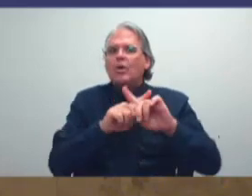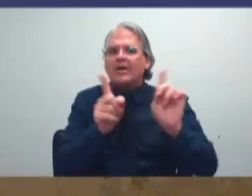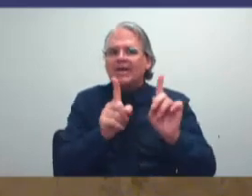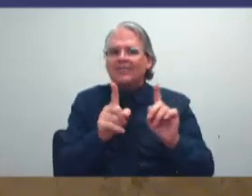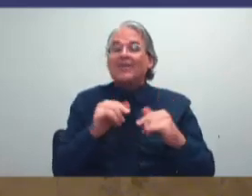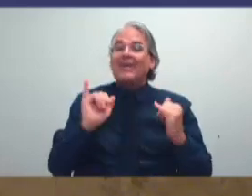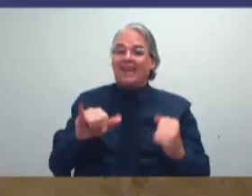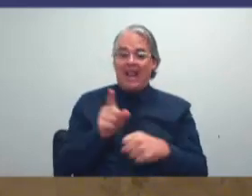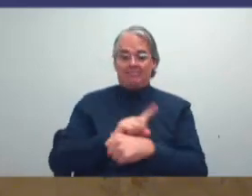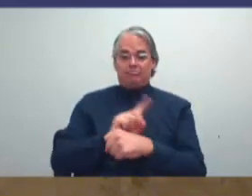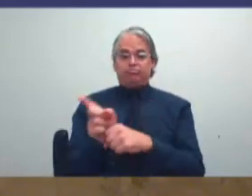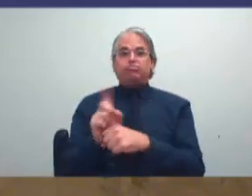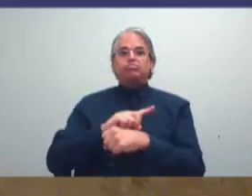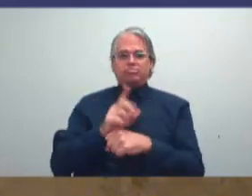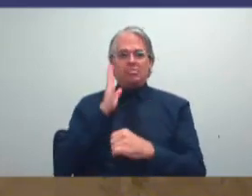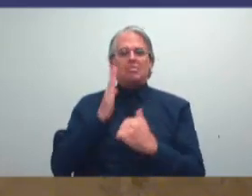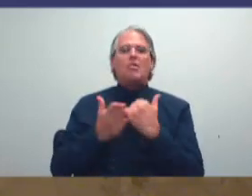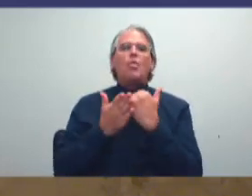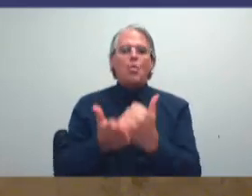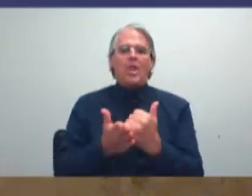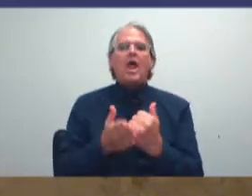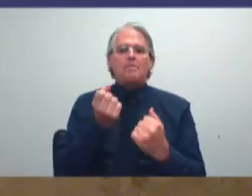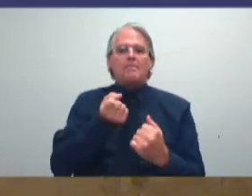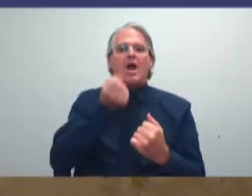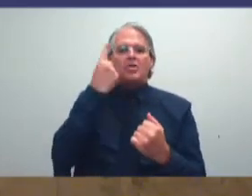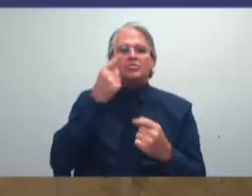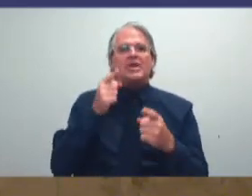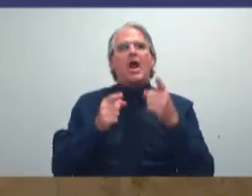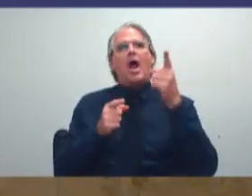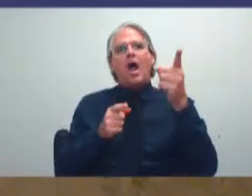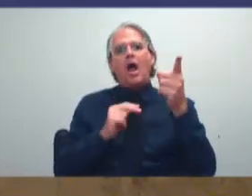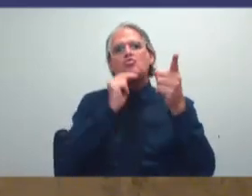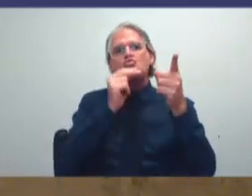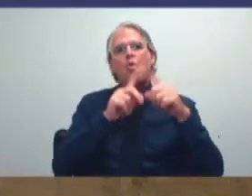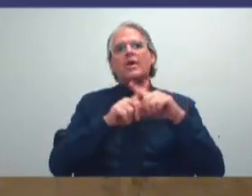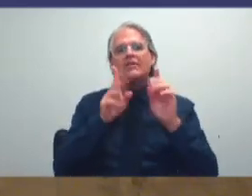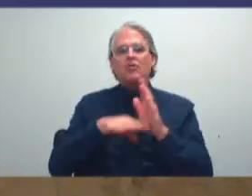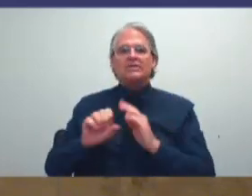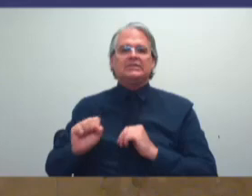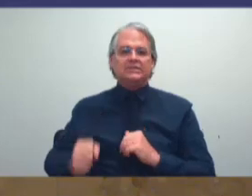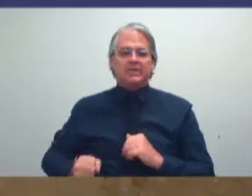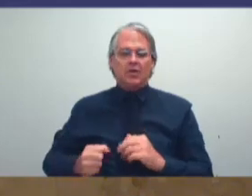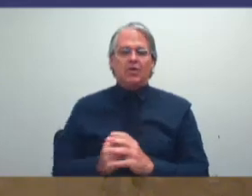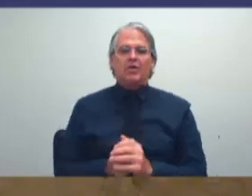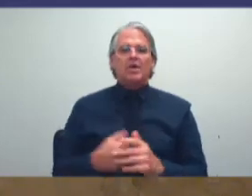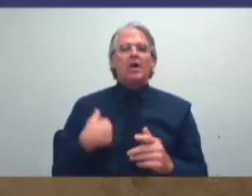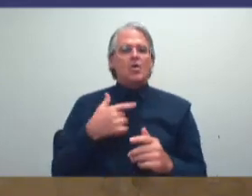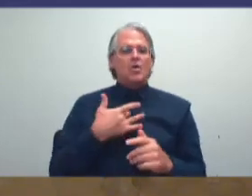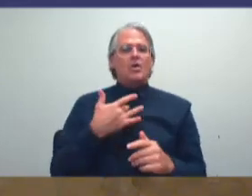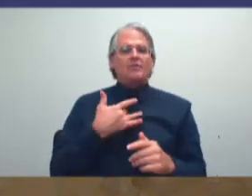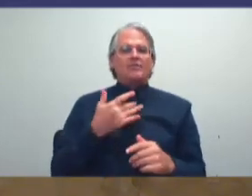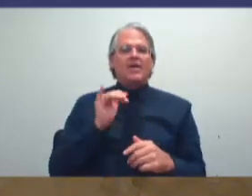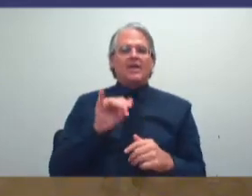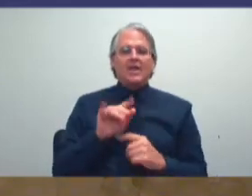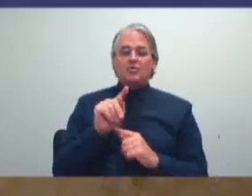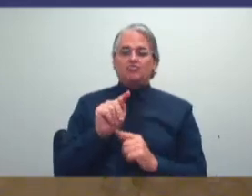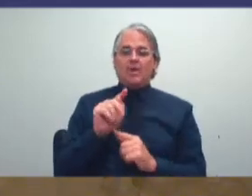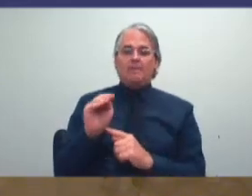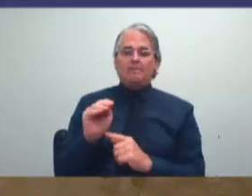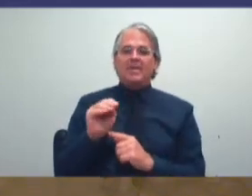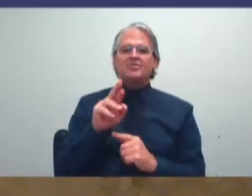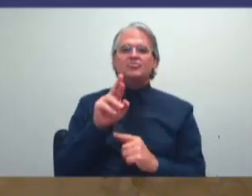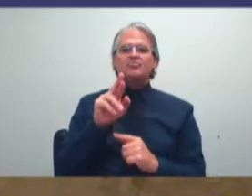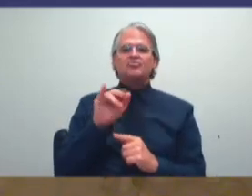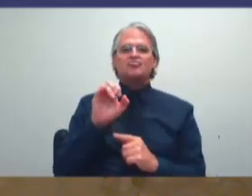to certainly point that out. We believe the Truckee Meadows risk meter is very much like the pollen count. And many of